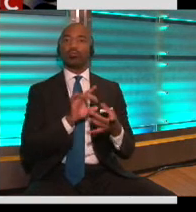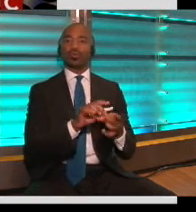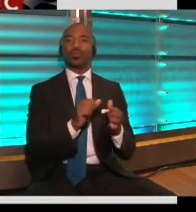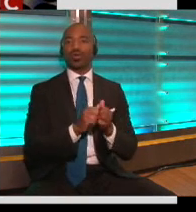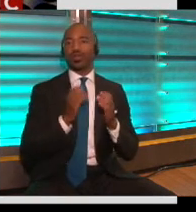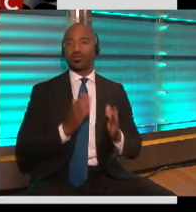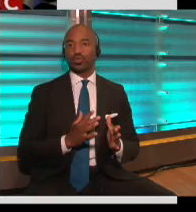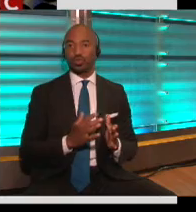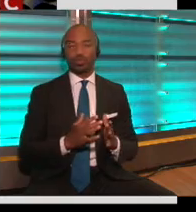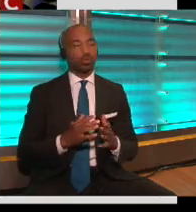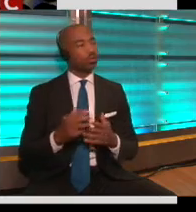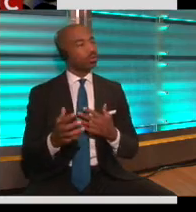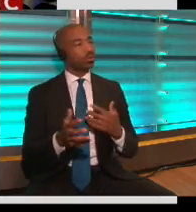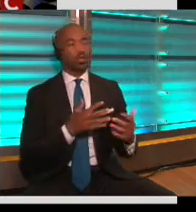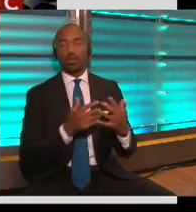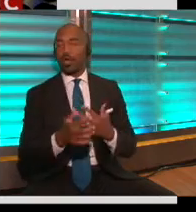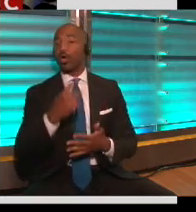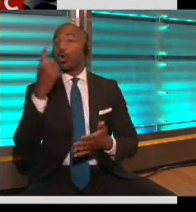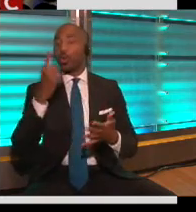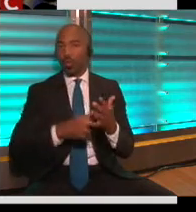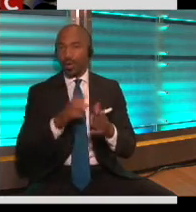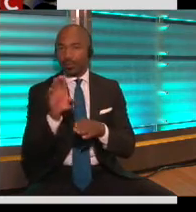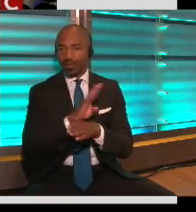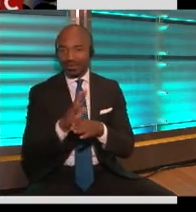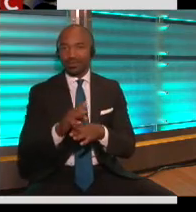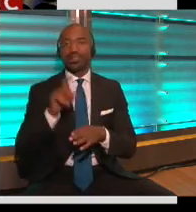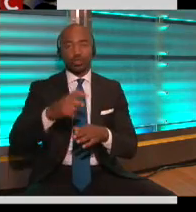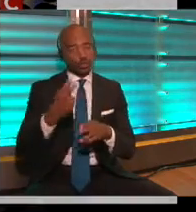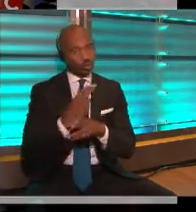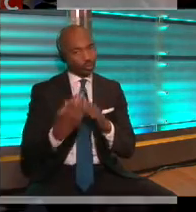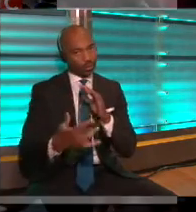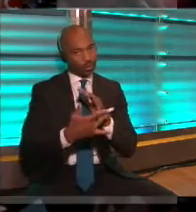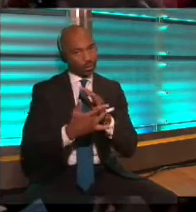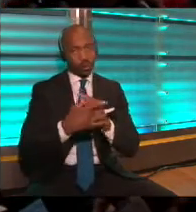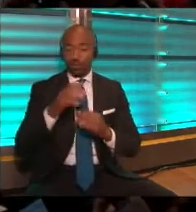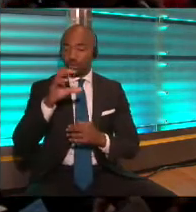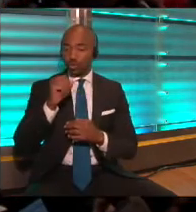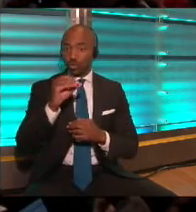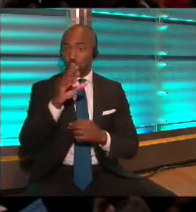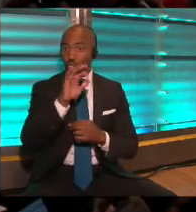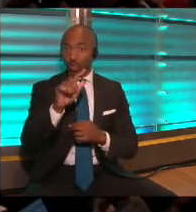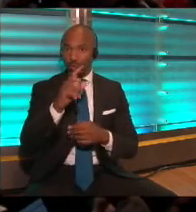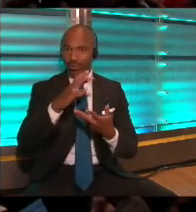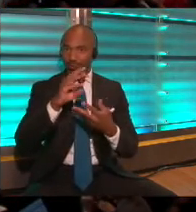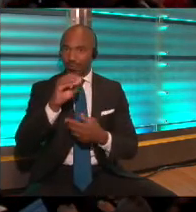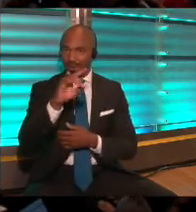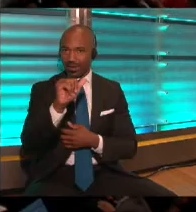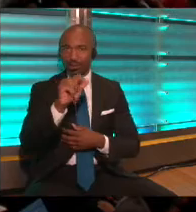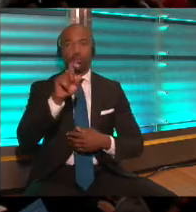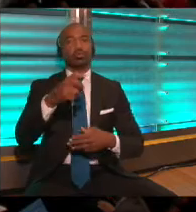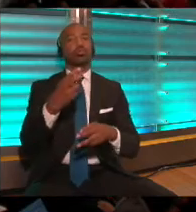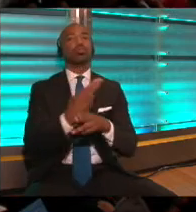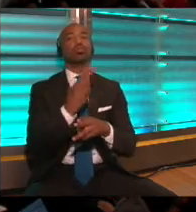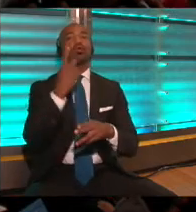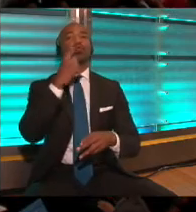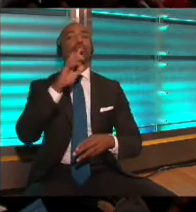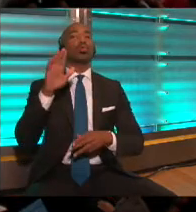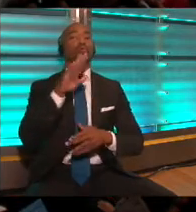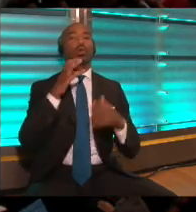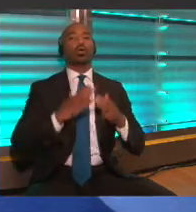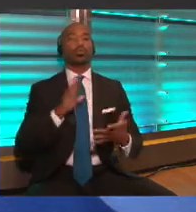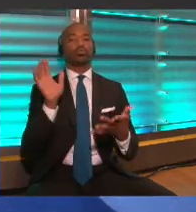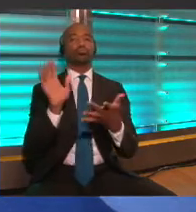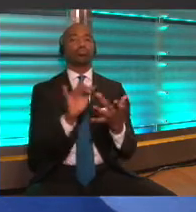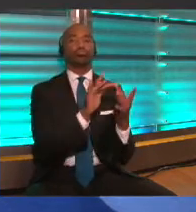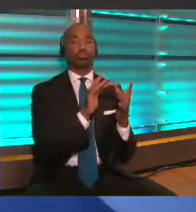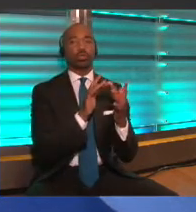you're in, you need to use technology and social media to be able to connect with your customers. And technology is changing every day.